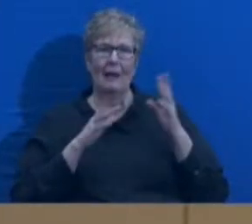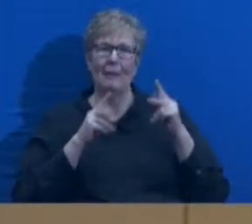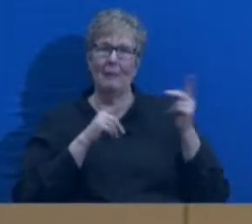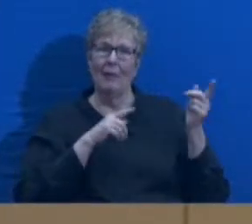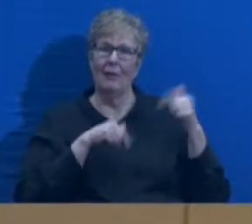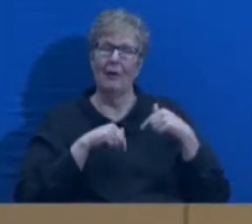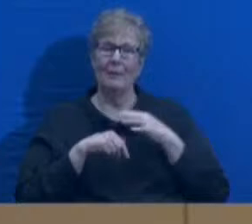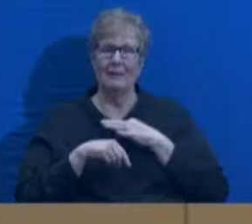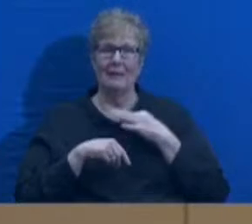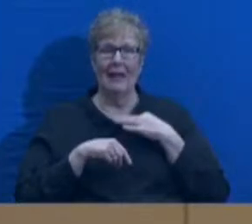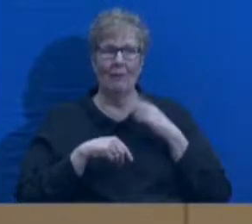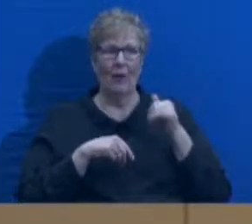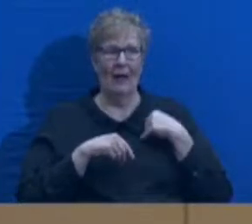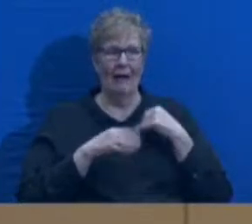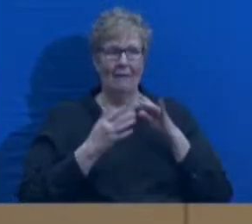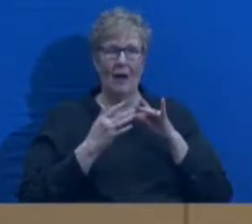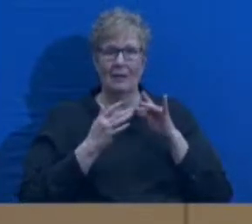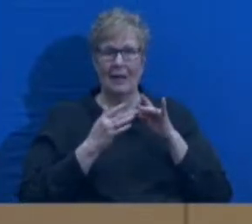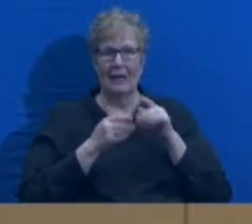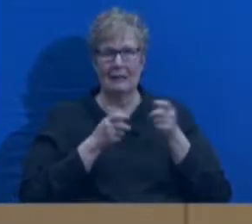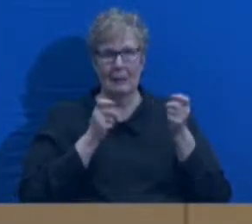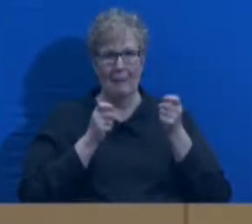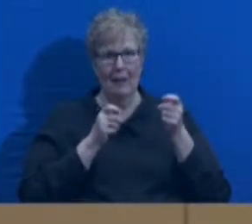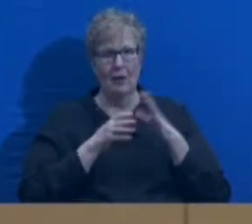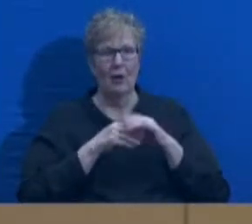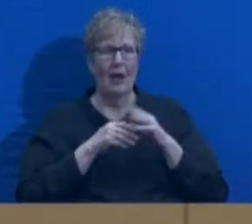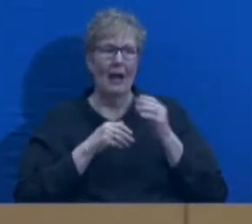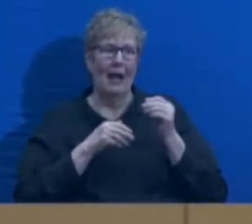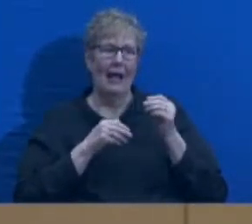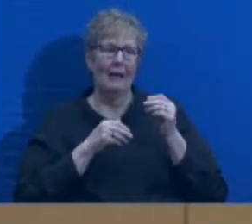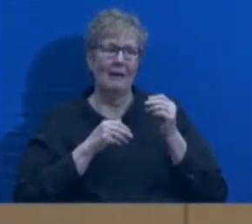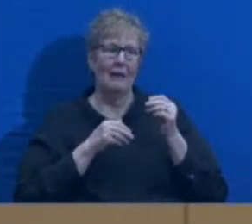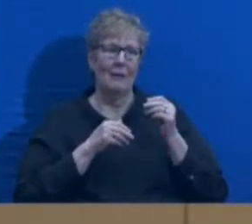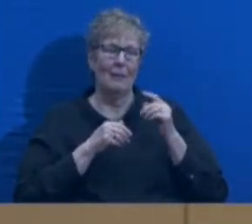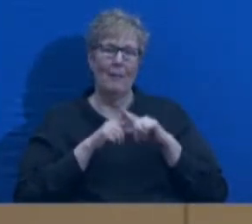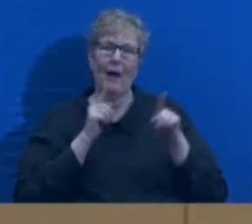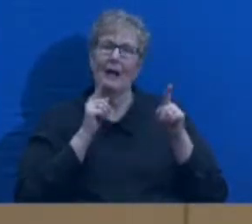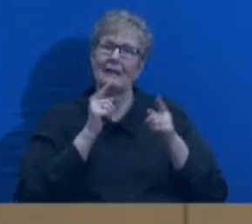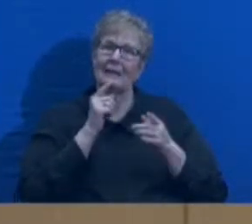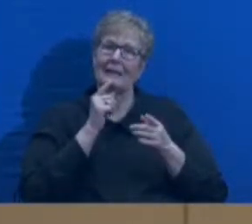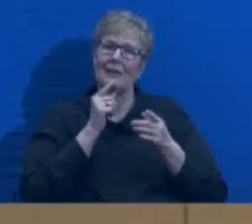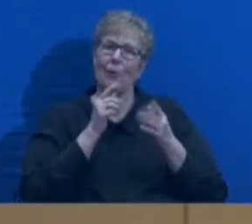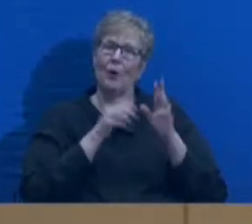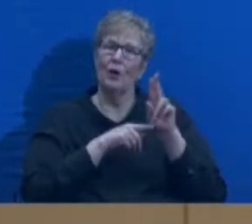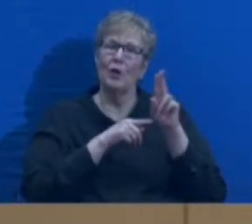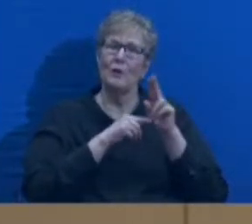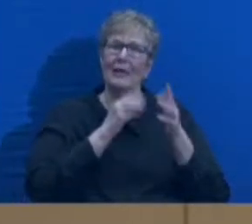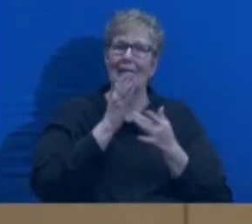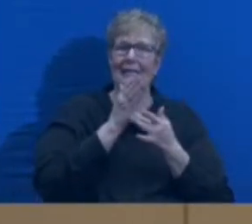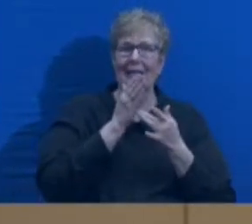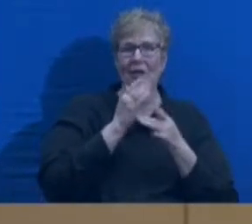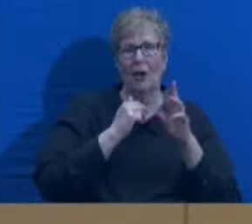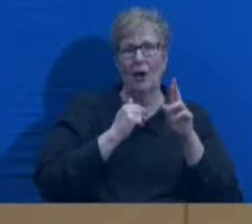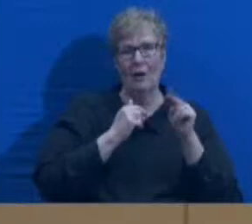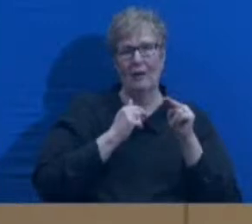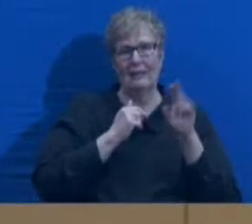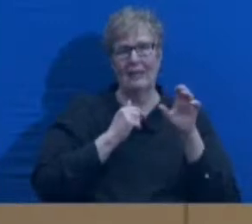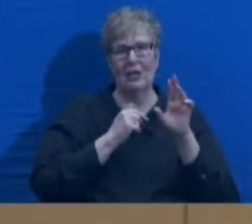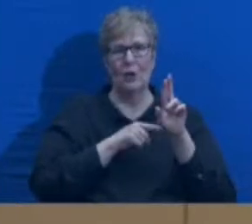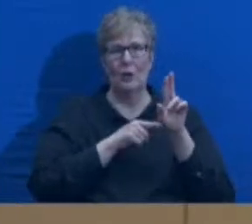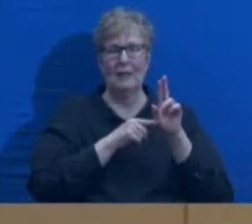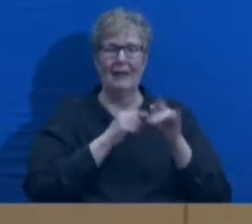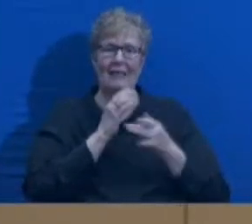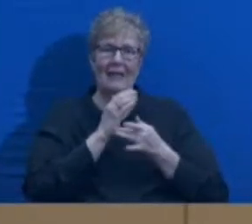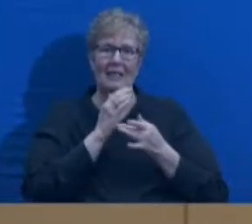have contacts monitored passively by a technology that's being used by the RNC so that we